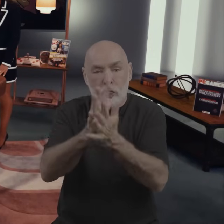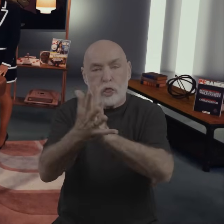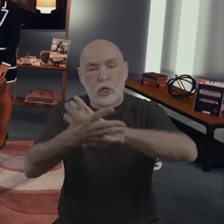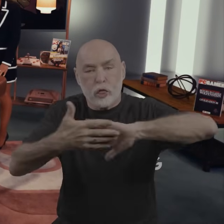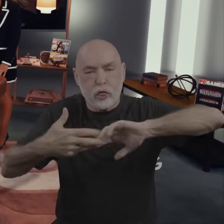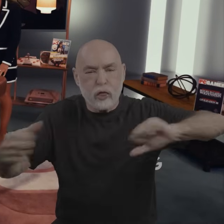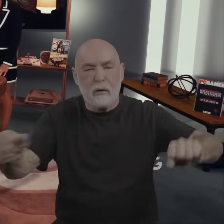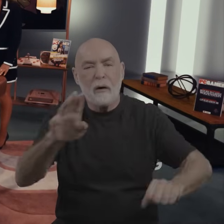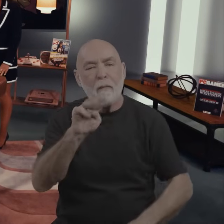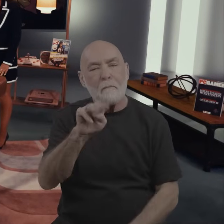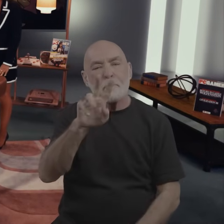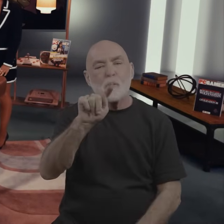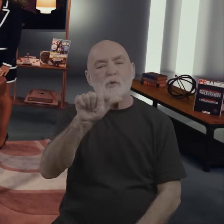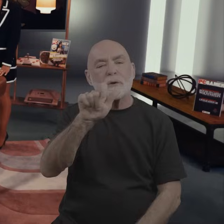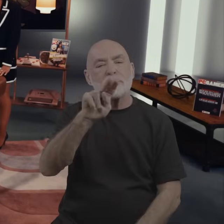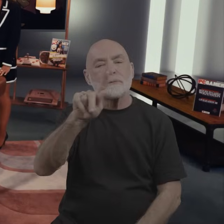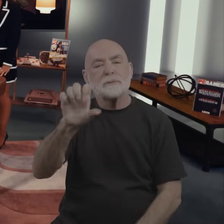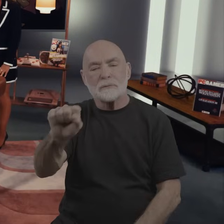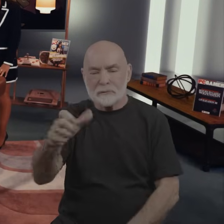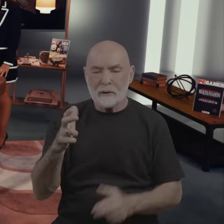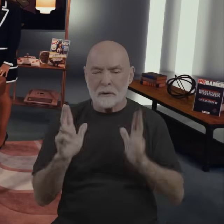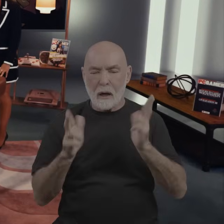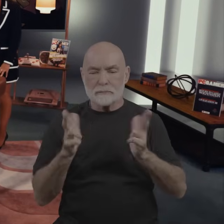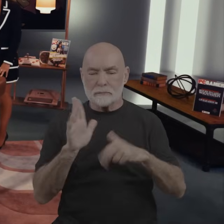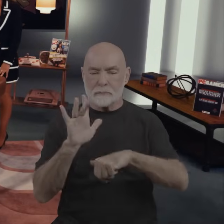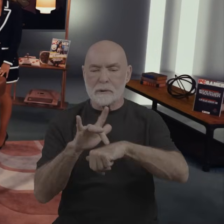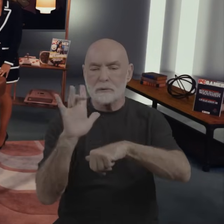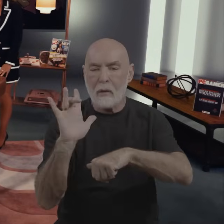post-apocalypse from hordes of mutants in co-op roguelite